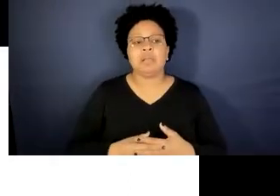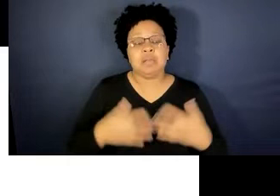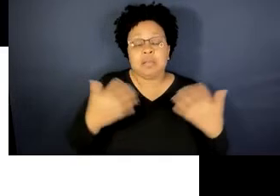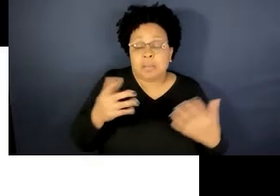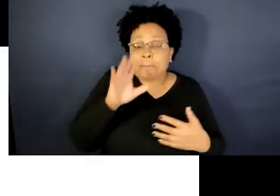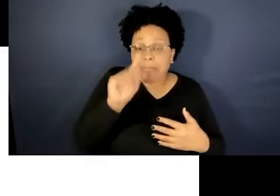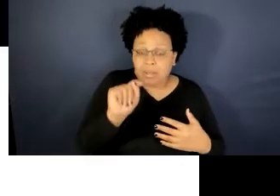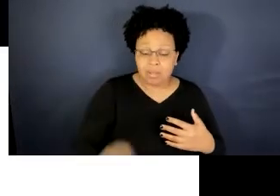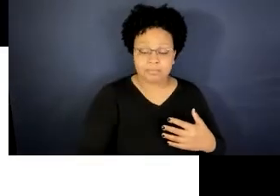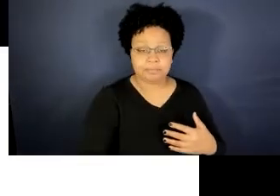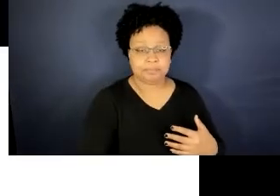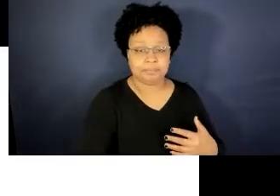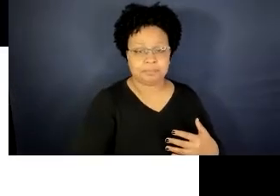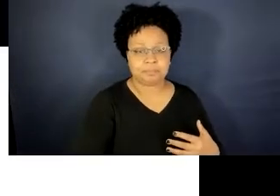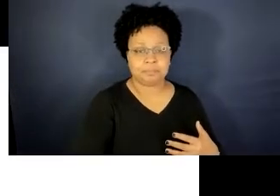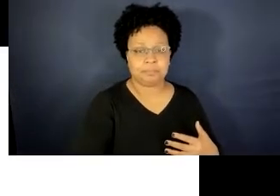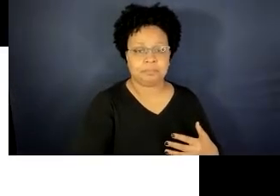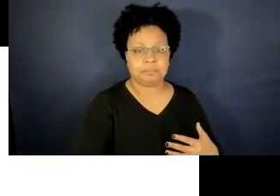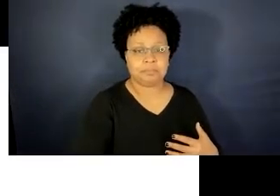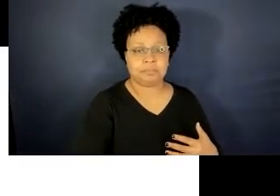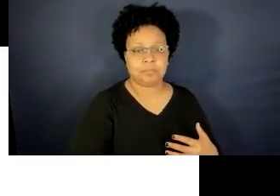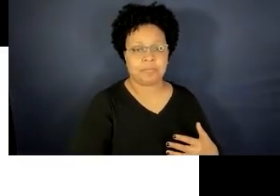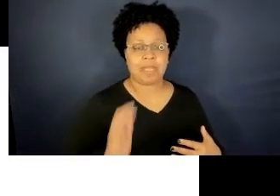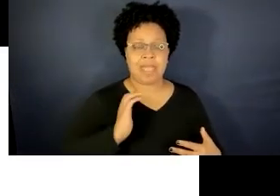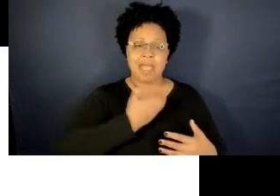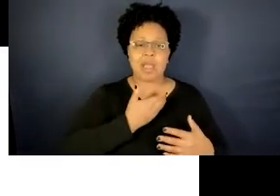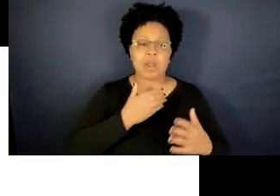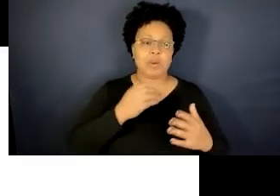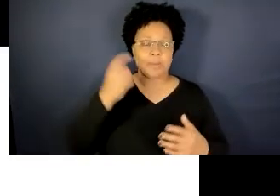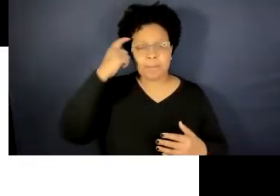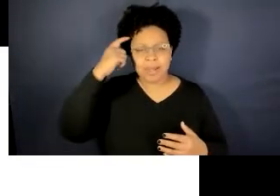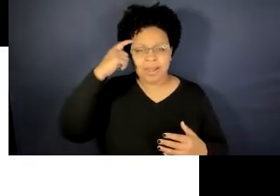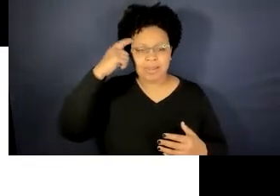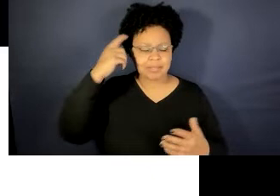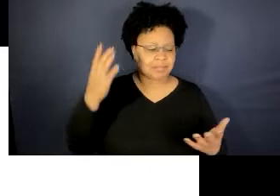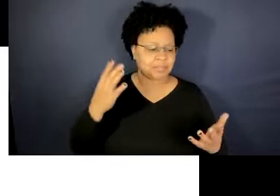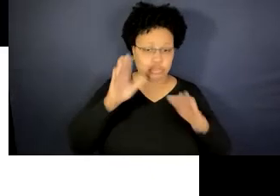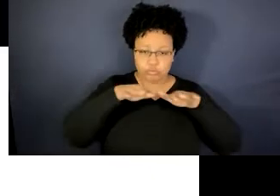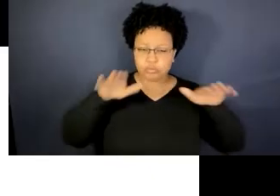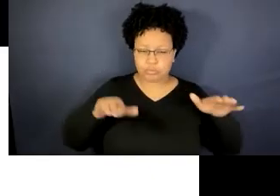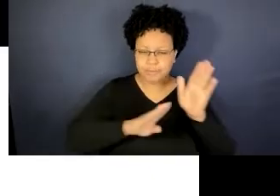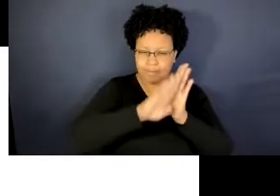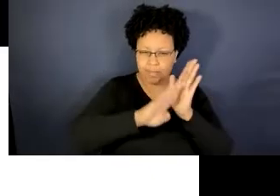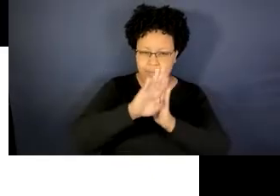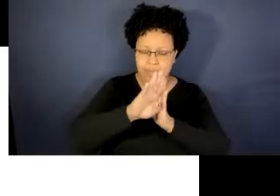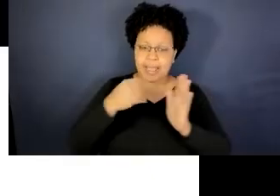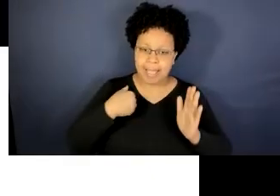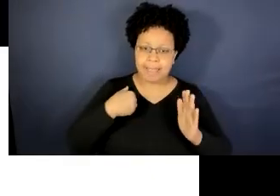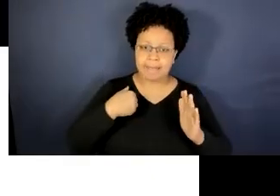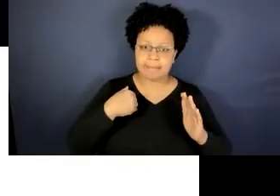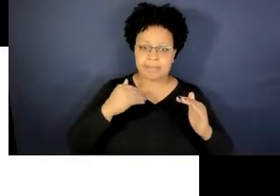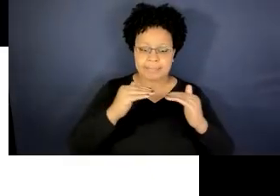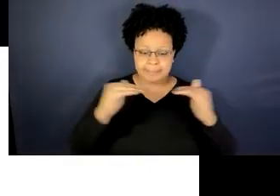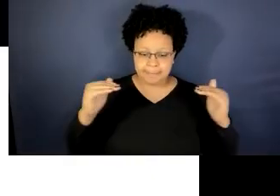But our brains are for child development. There are stages that we go through in order